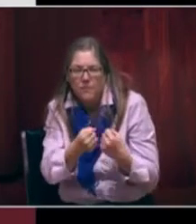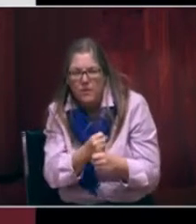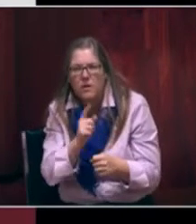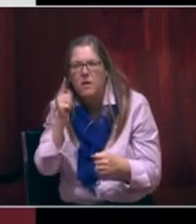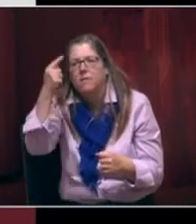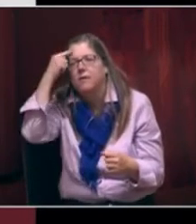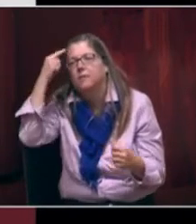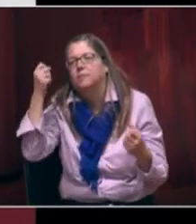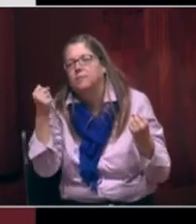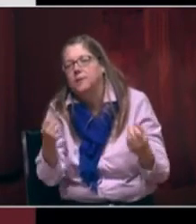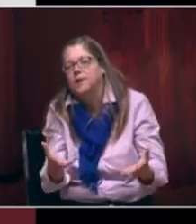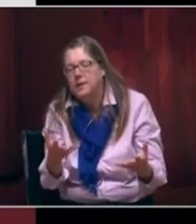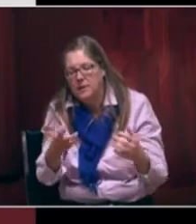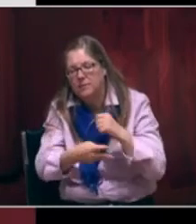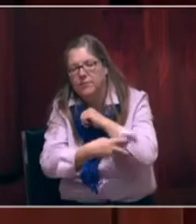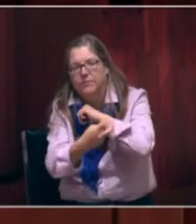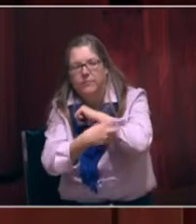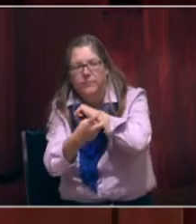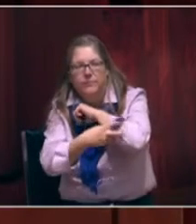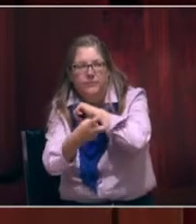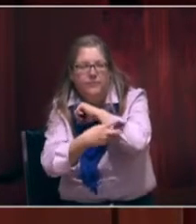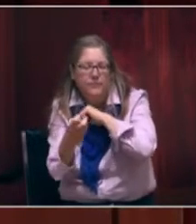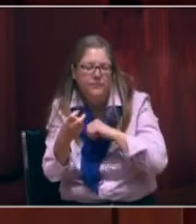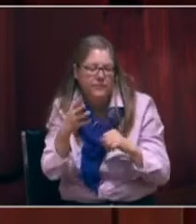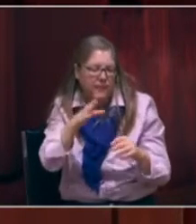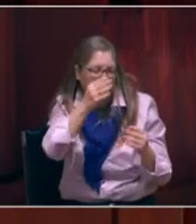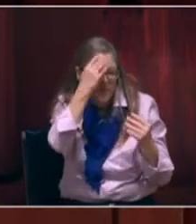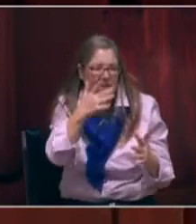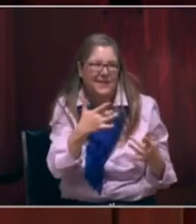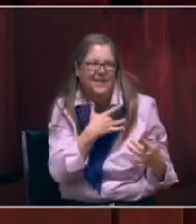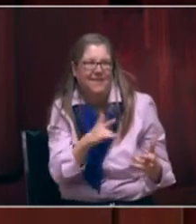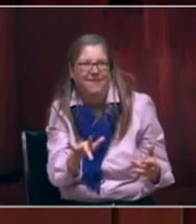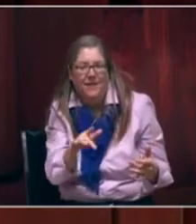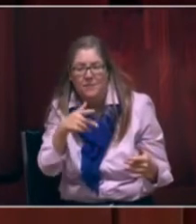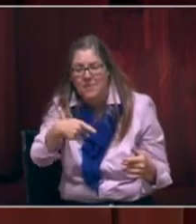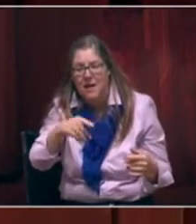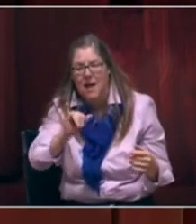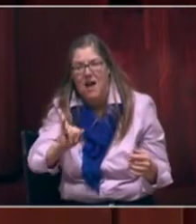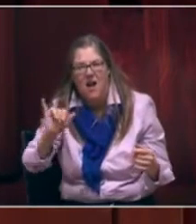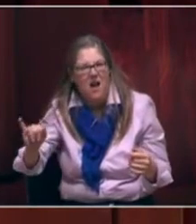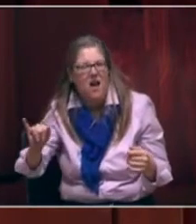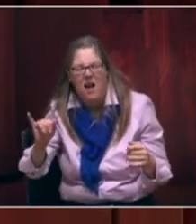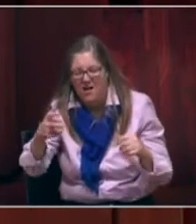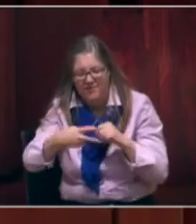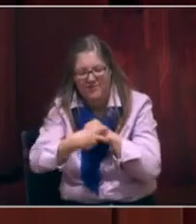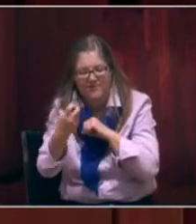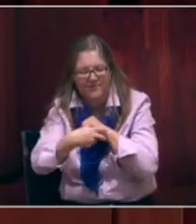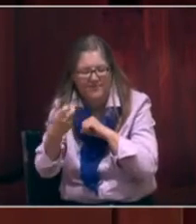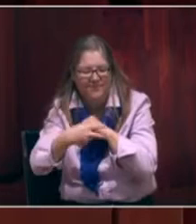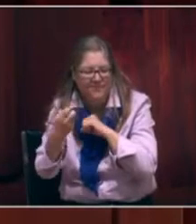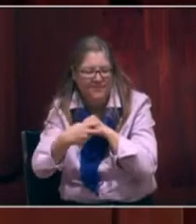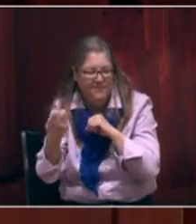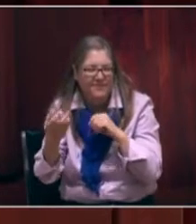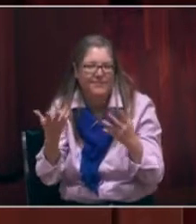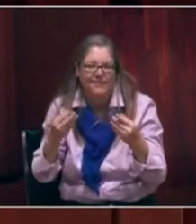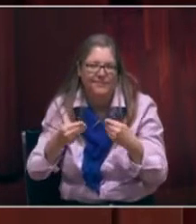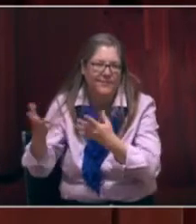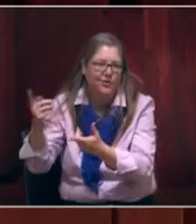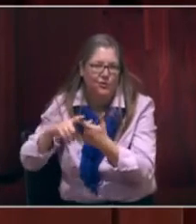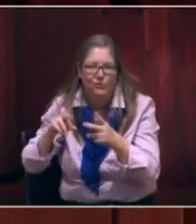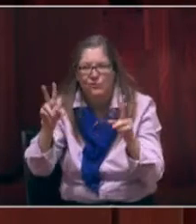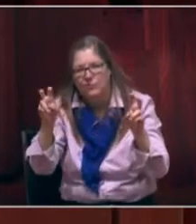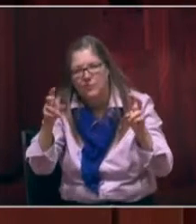with a number of data breaches, meaning that sensitive PII has been, you know, extracted from the government and given to the bad guys.